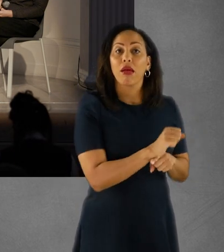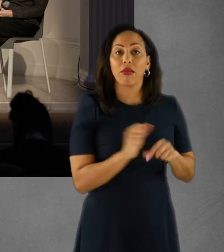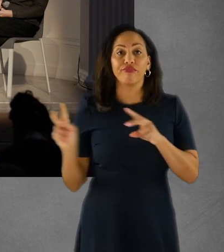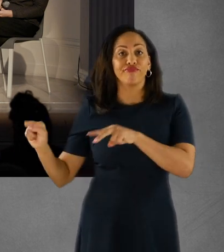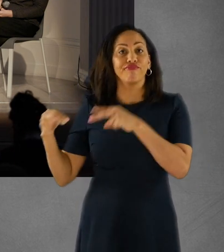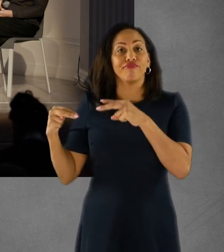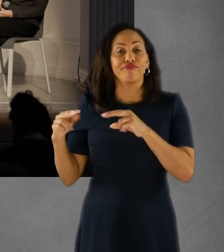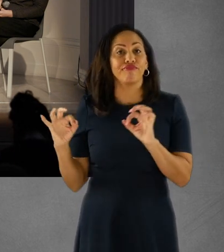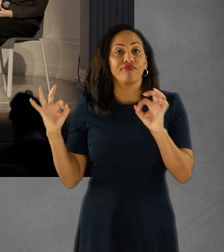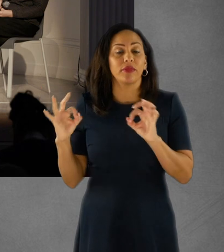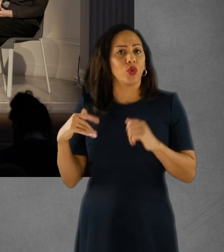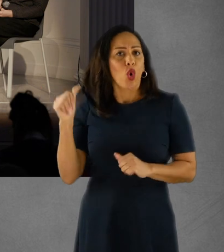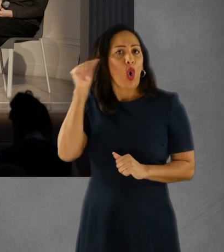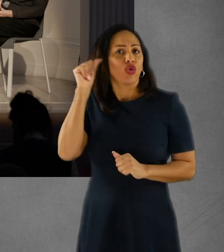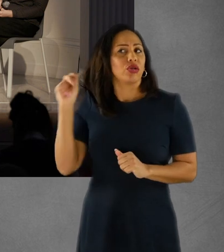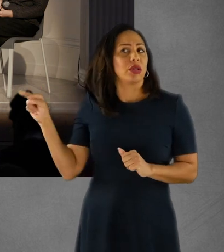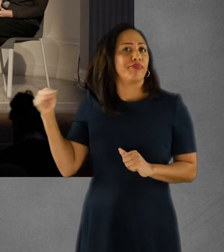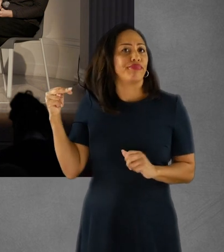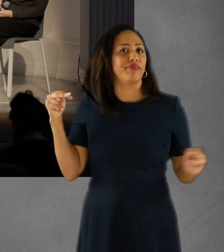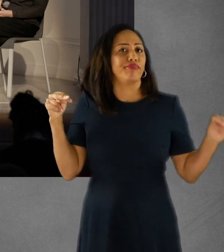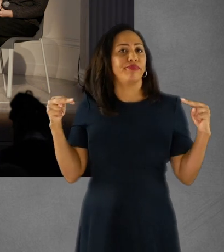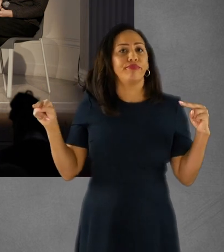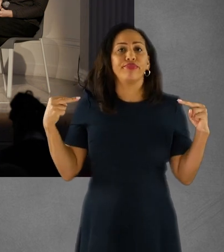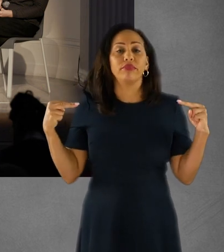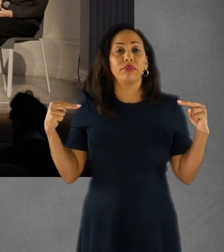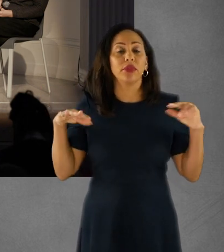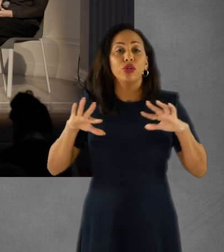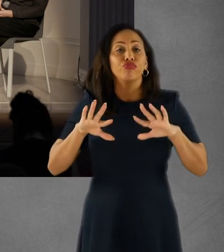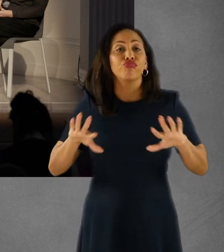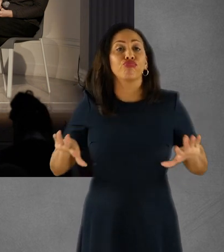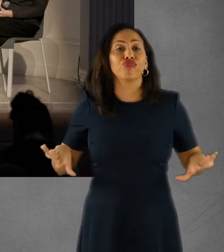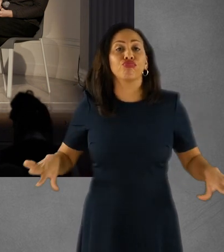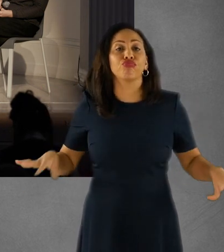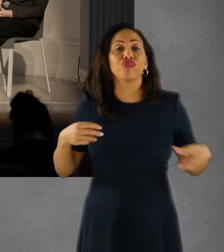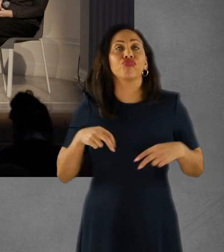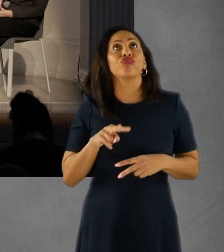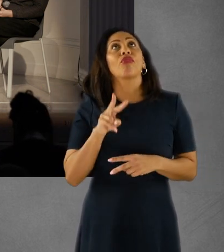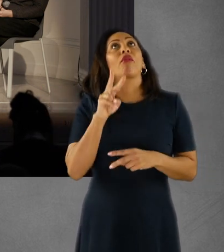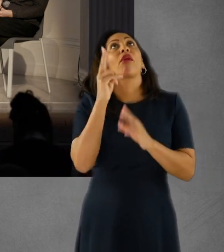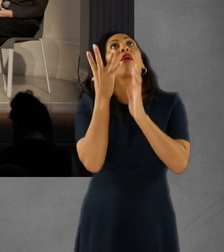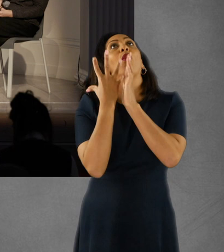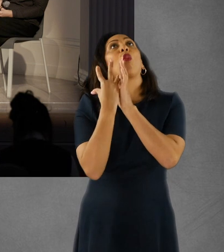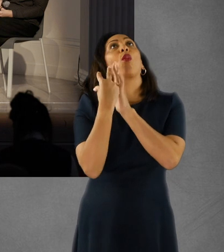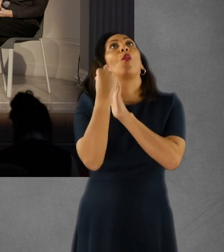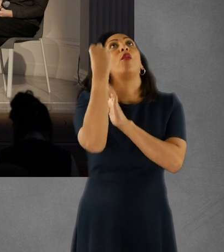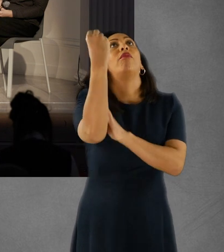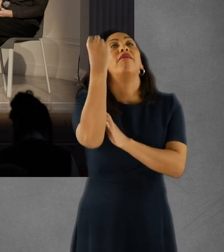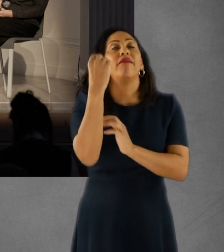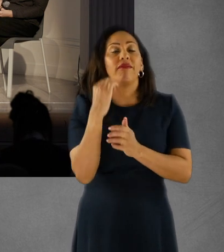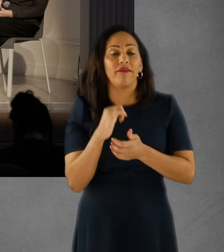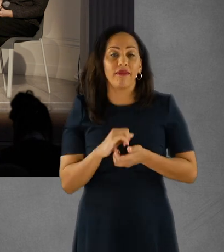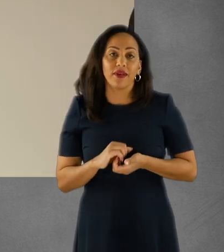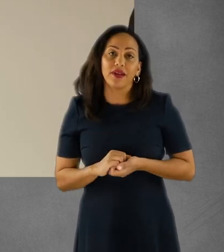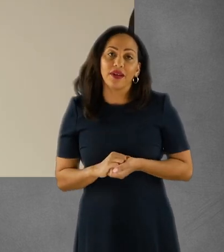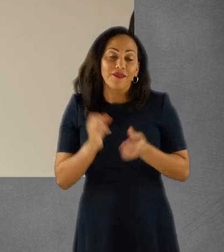you're not conscious of anyone looking at you, you can just kind of immerse in the thing and you